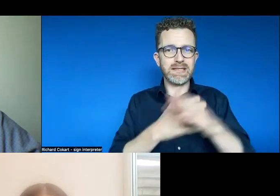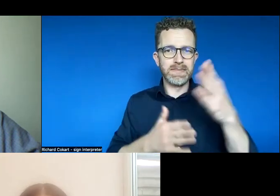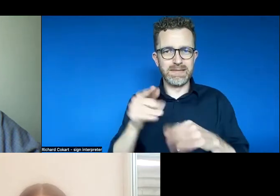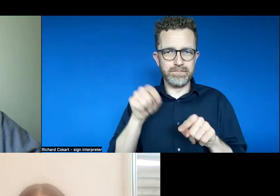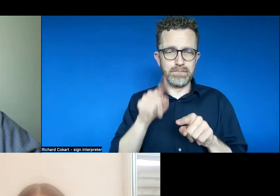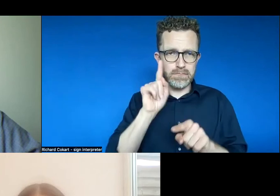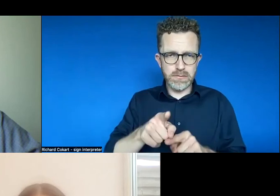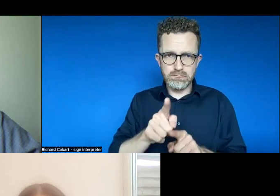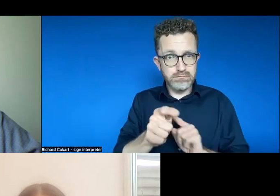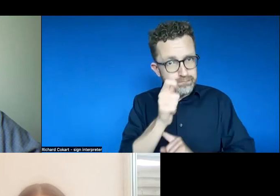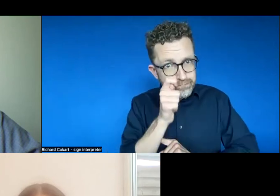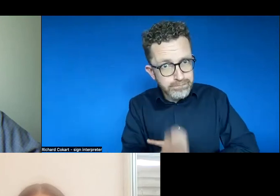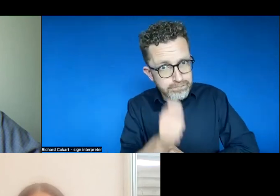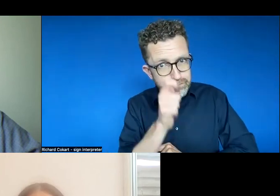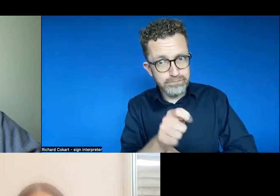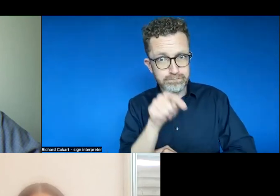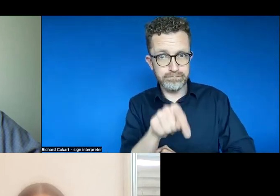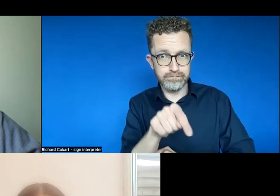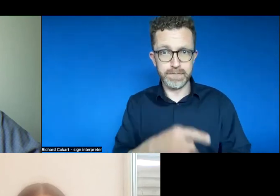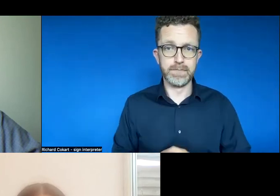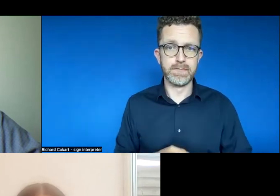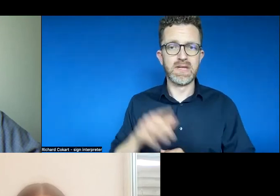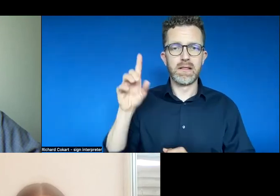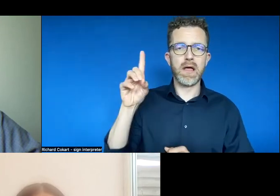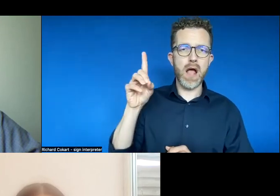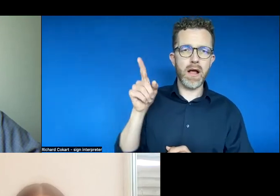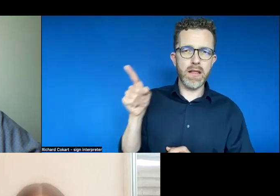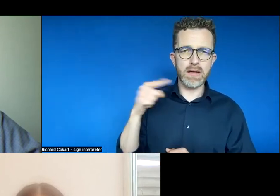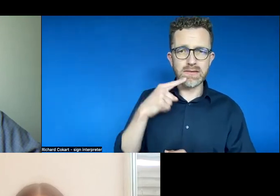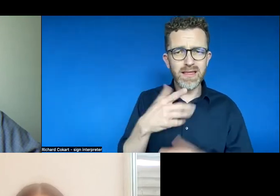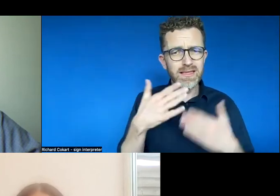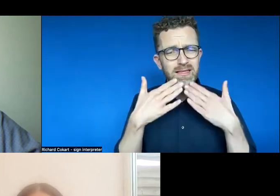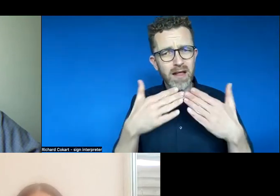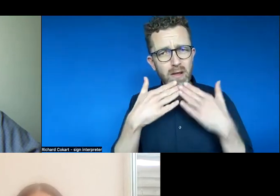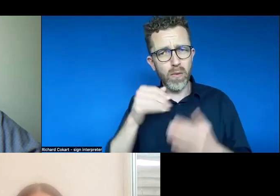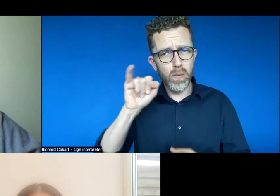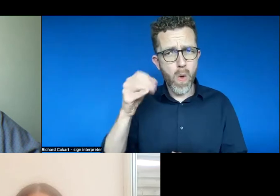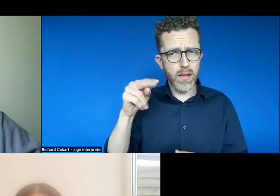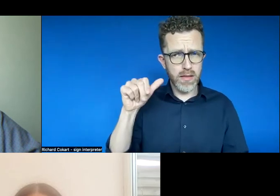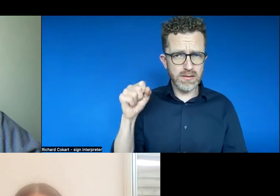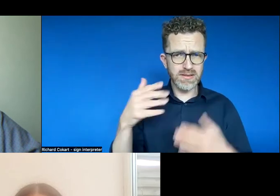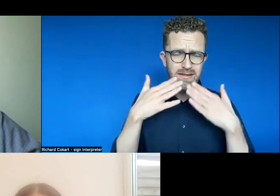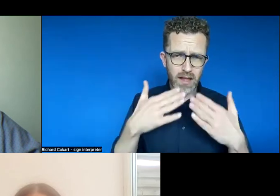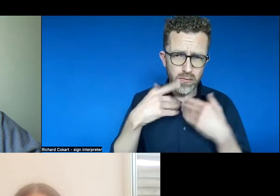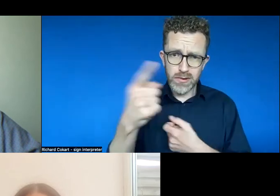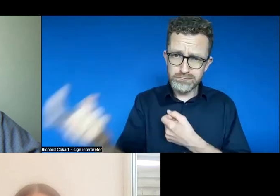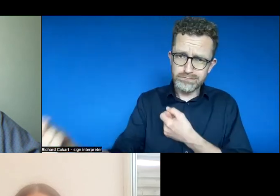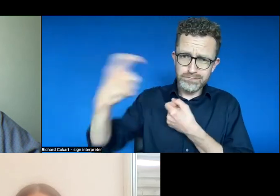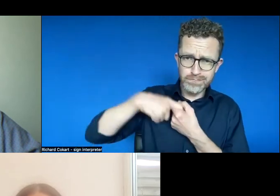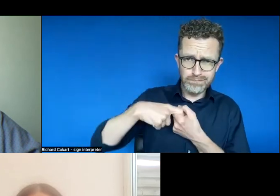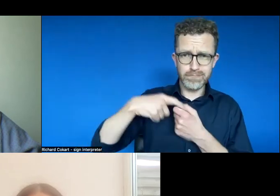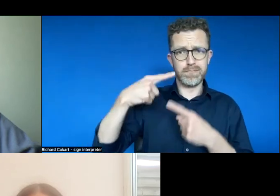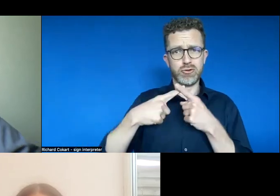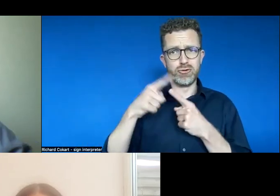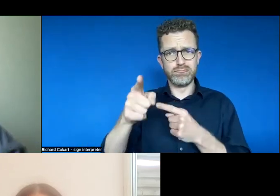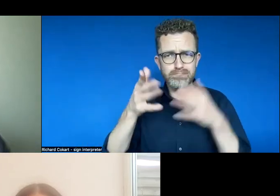community life for all children and life in a family. There were a few more questions